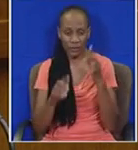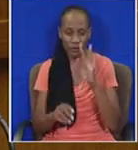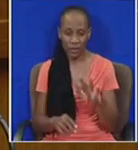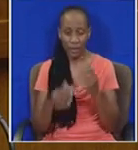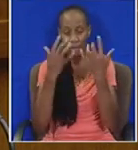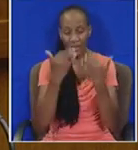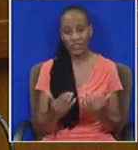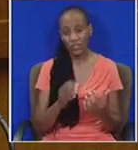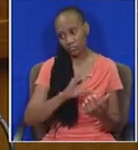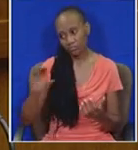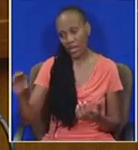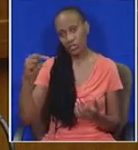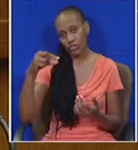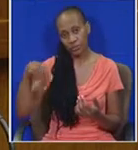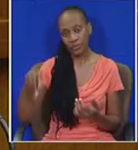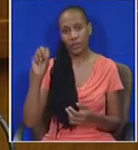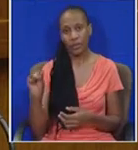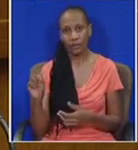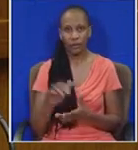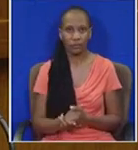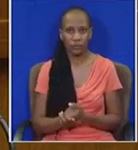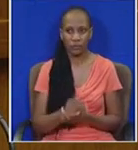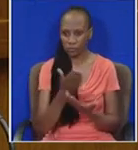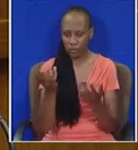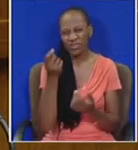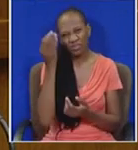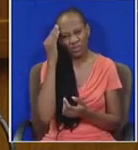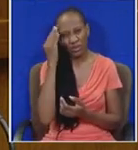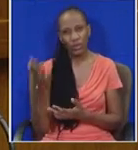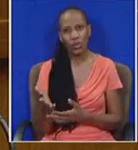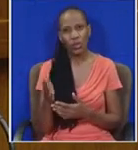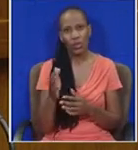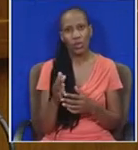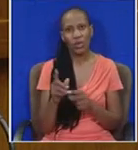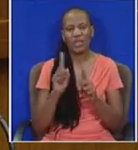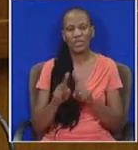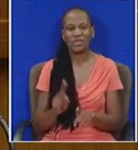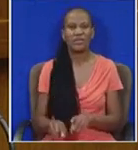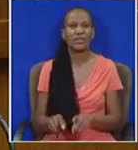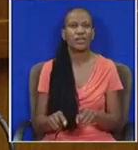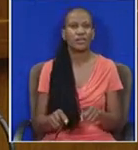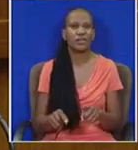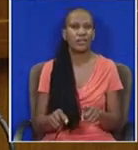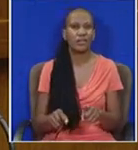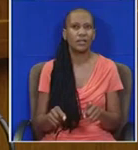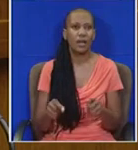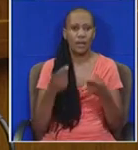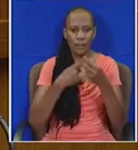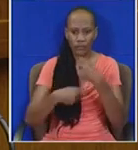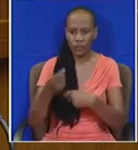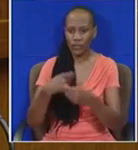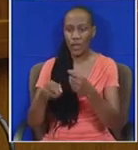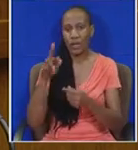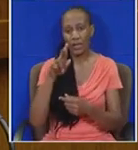funded GPS. It's a little-known fact that 9th biggest auto manufacturer by volume globally,